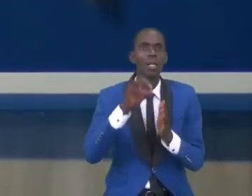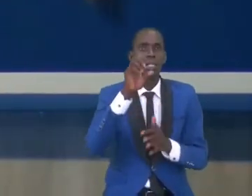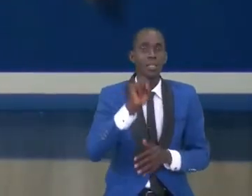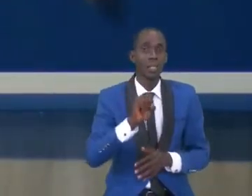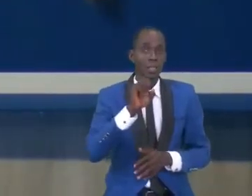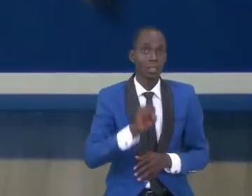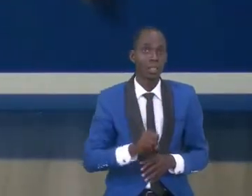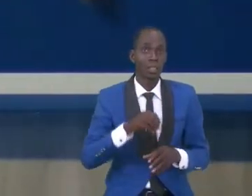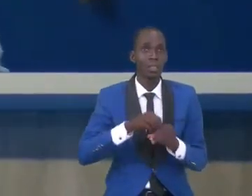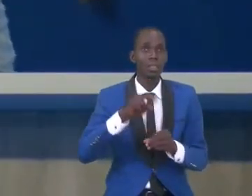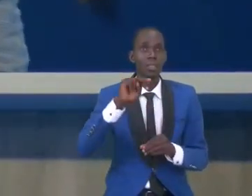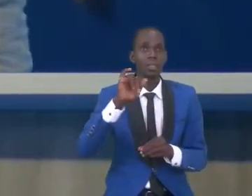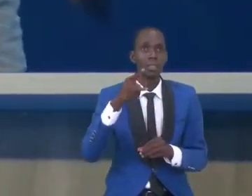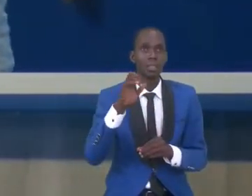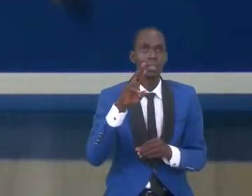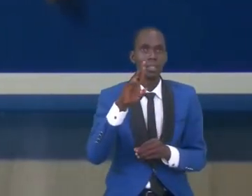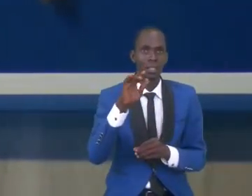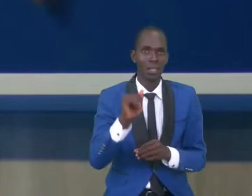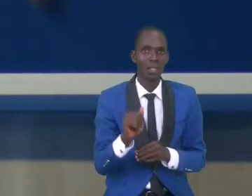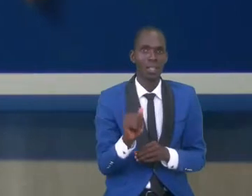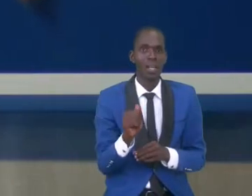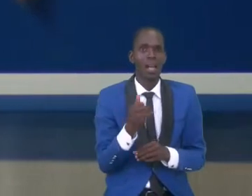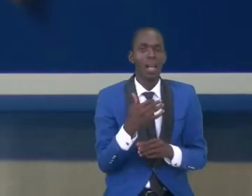here, Arich by name,